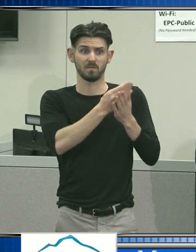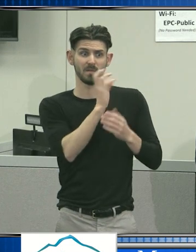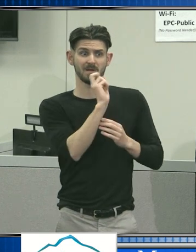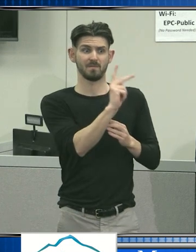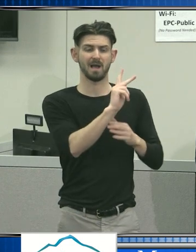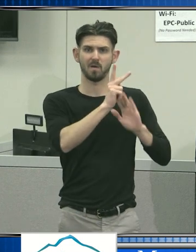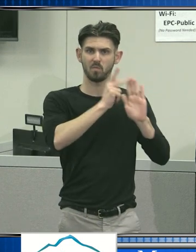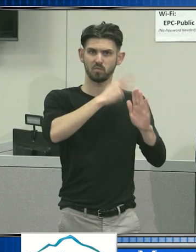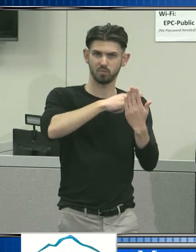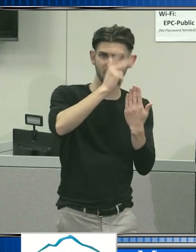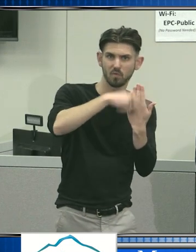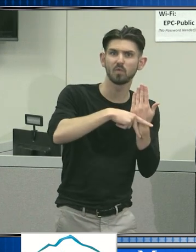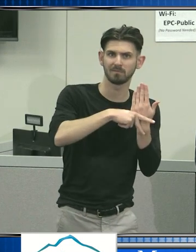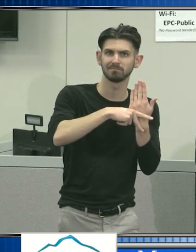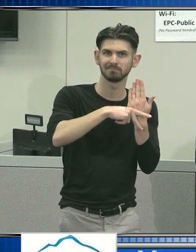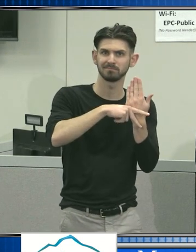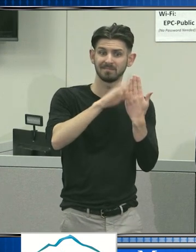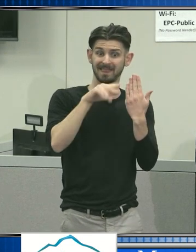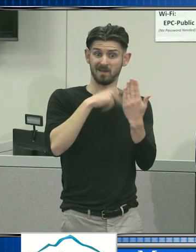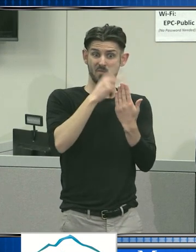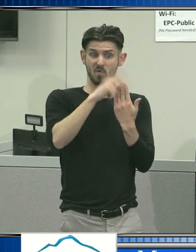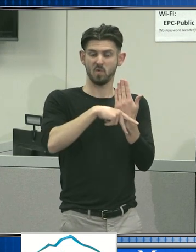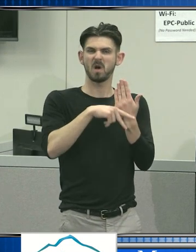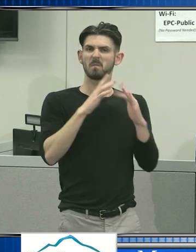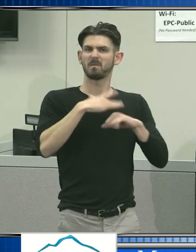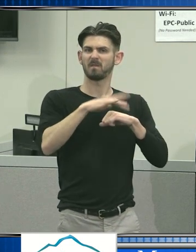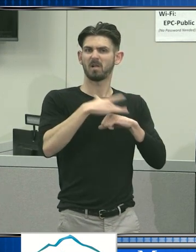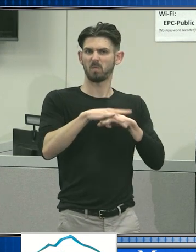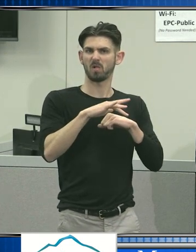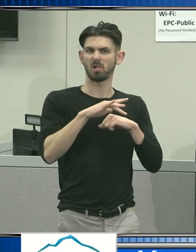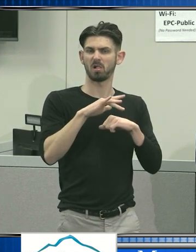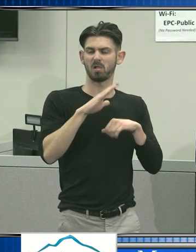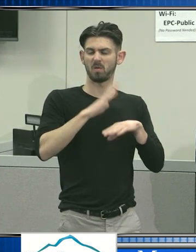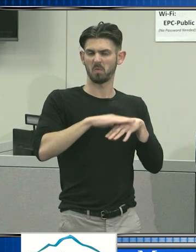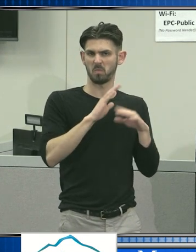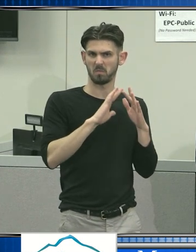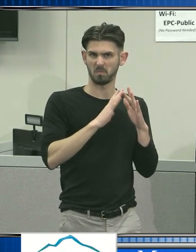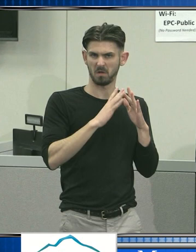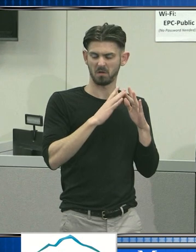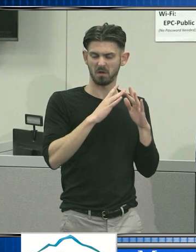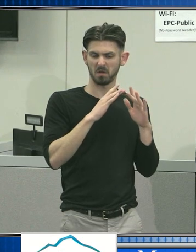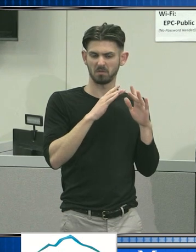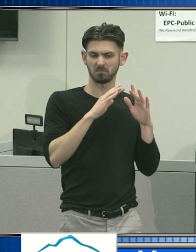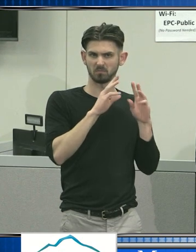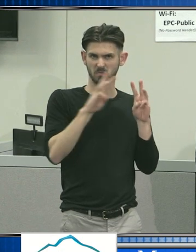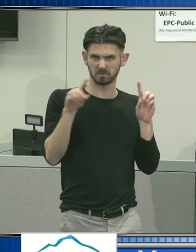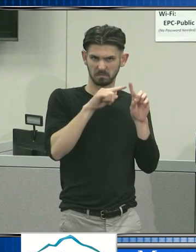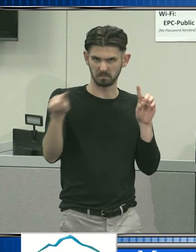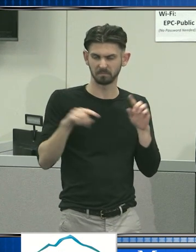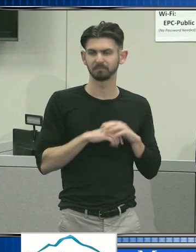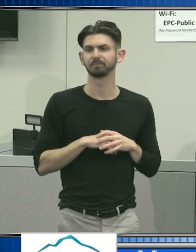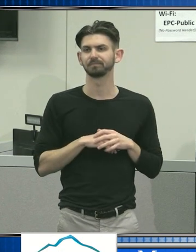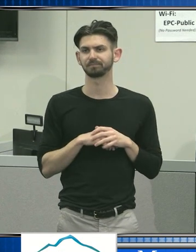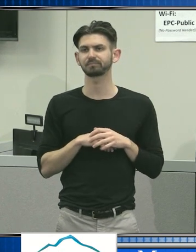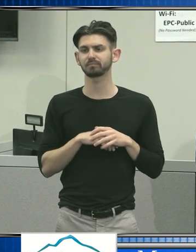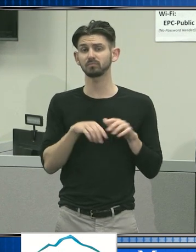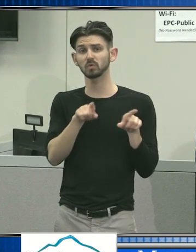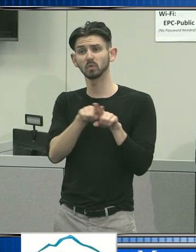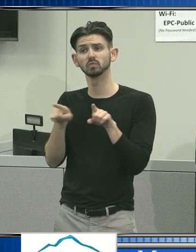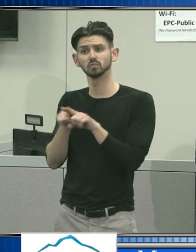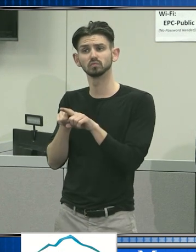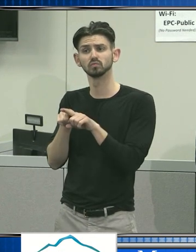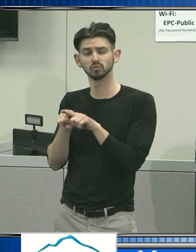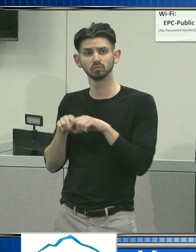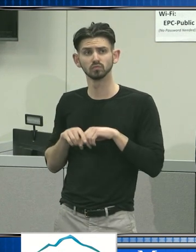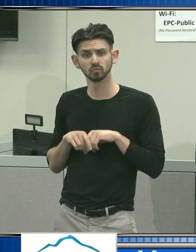available on a variety of sources. We've got a new website created by our city